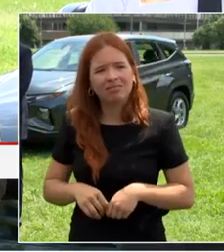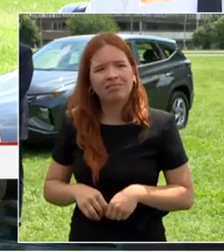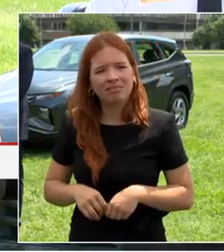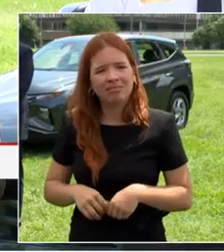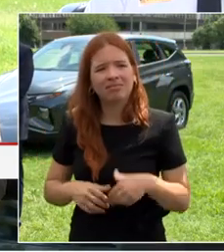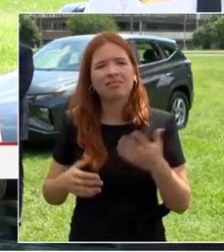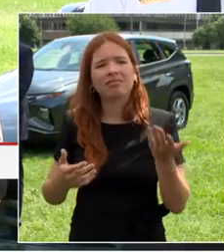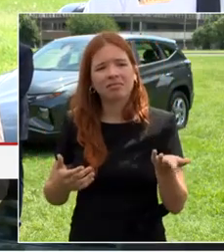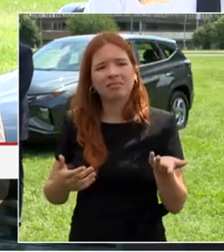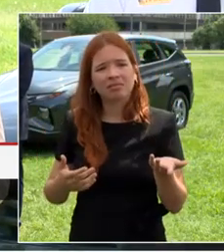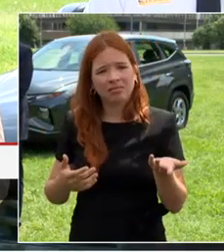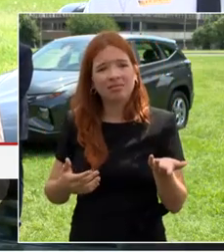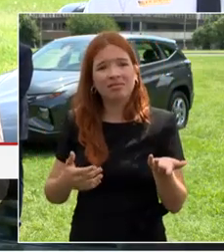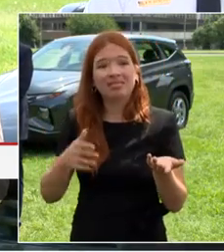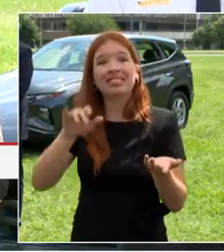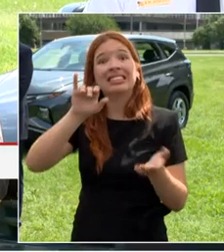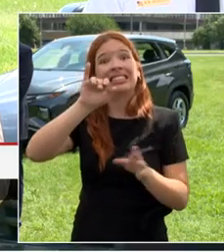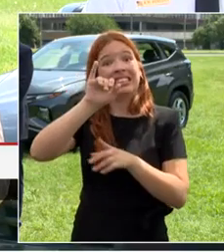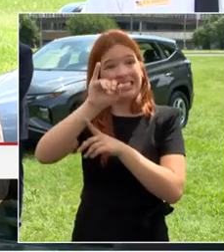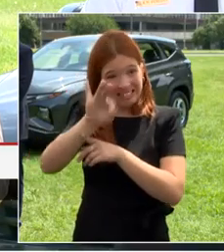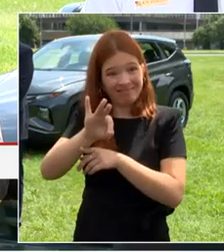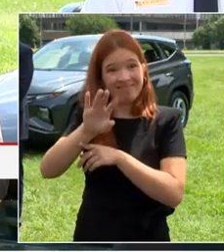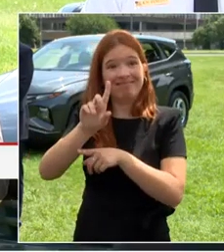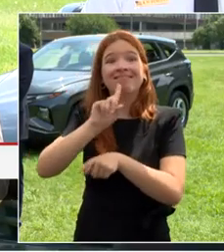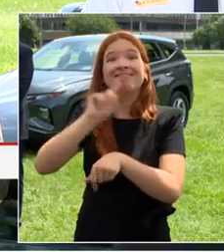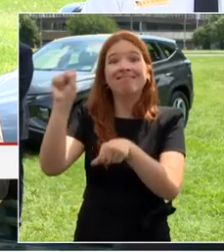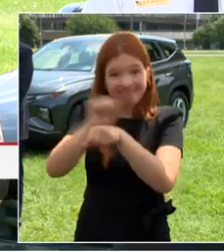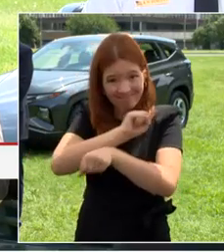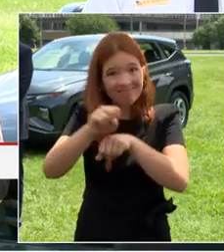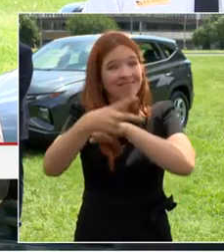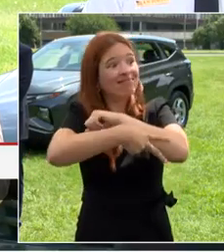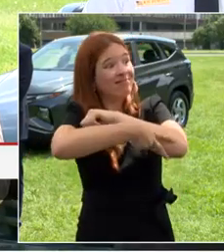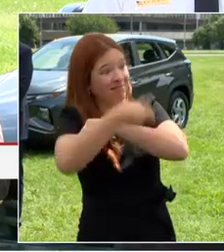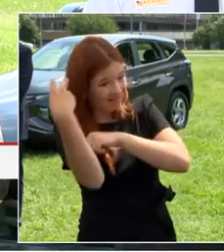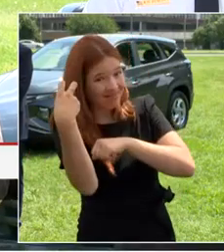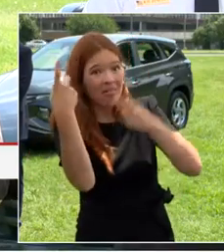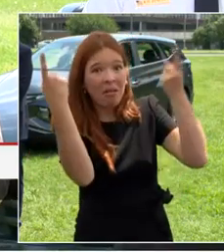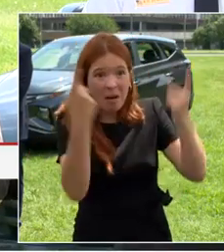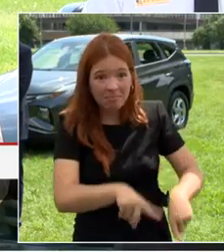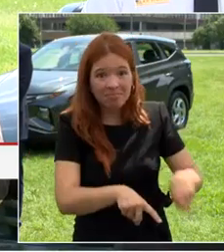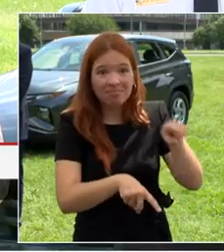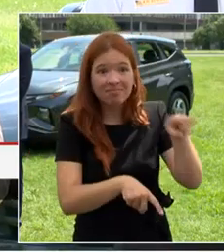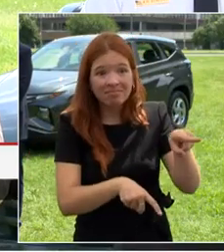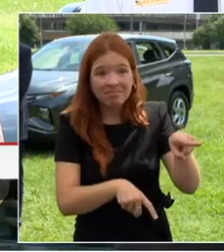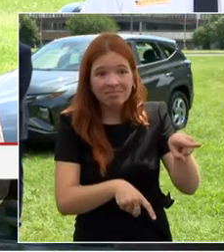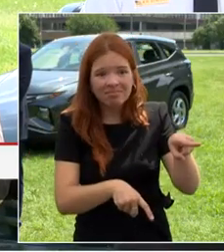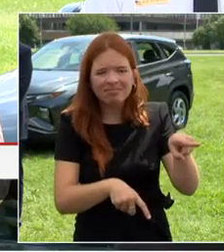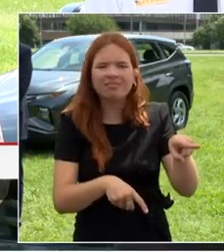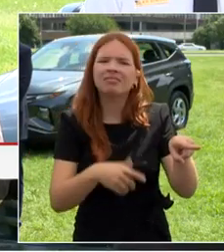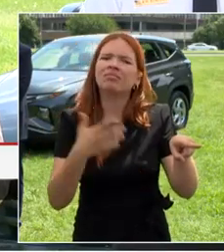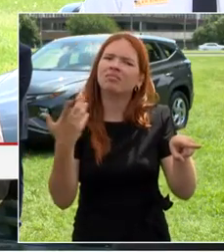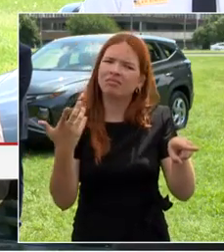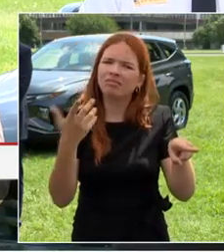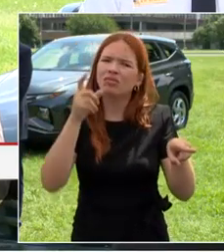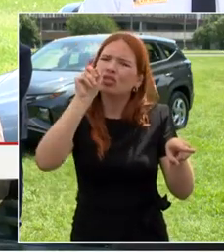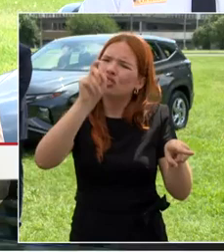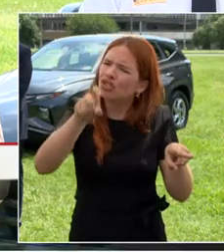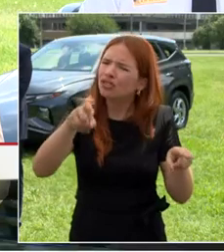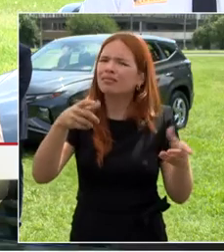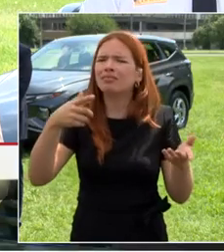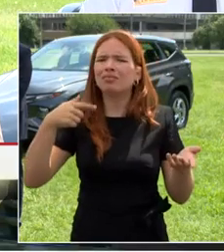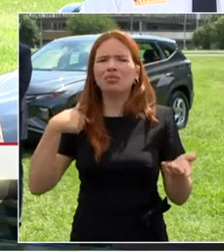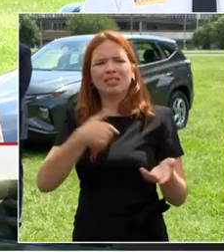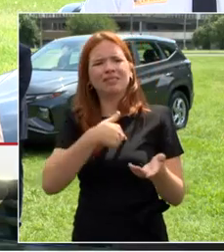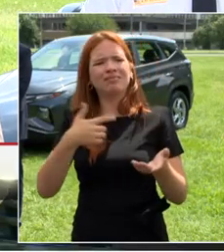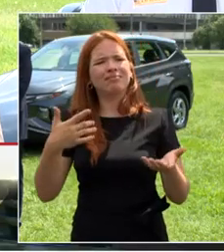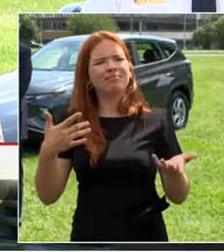that, you should be able to feel comfortable at your business, like we've always done, to have valet service. We're going